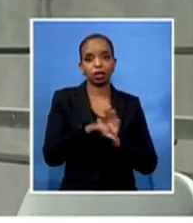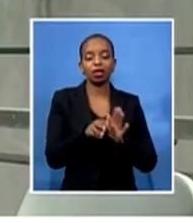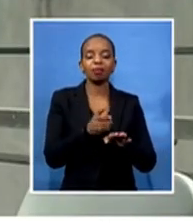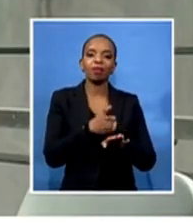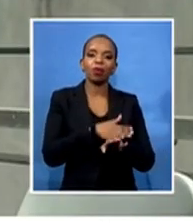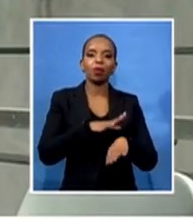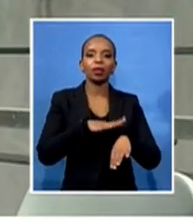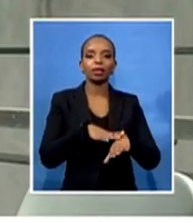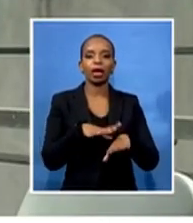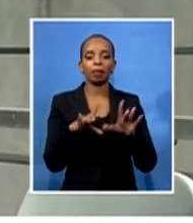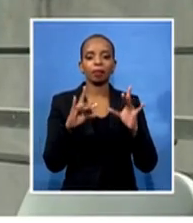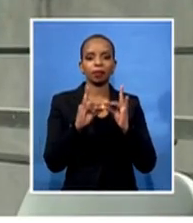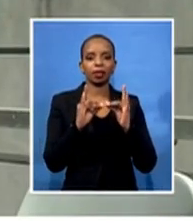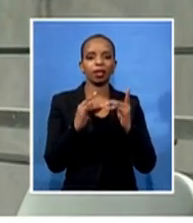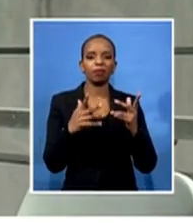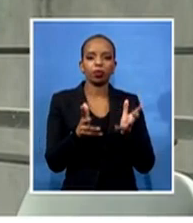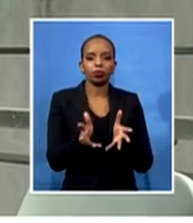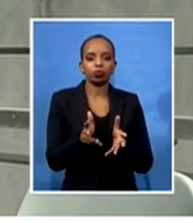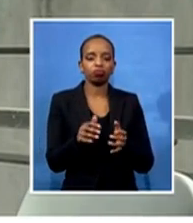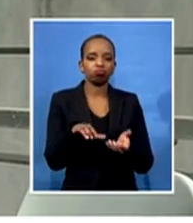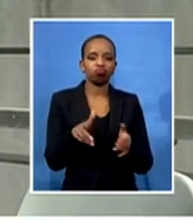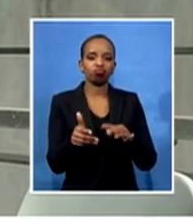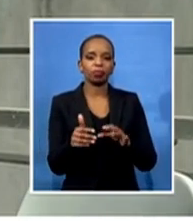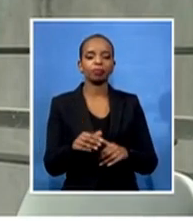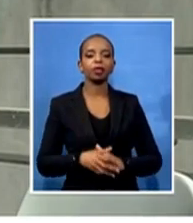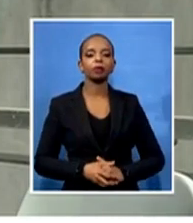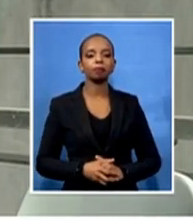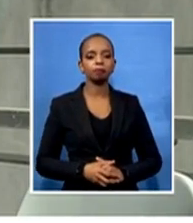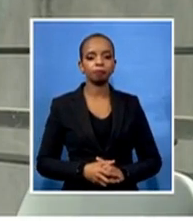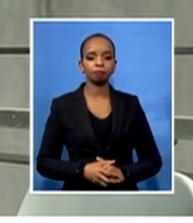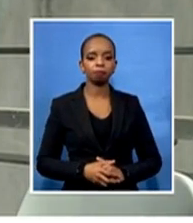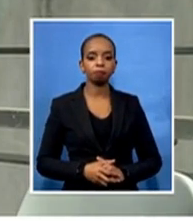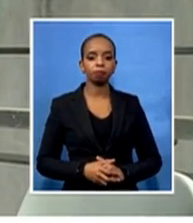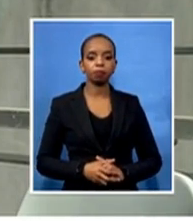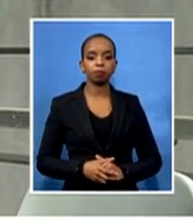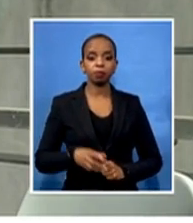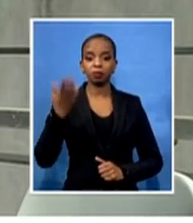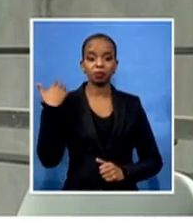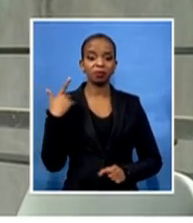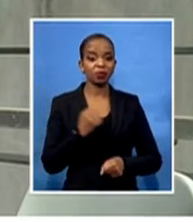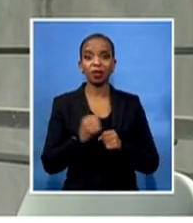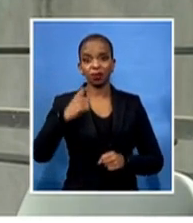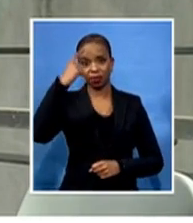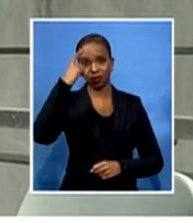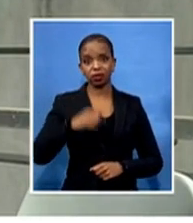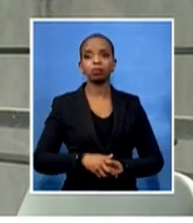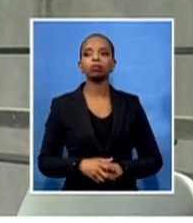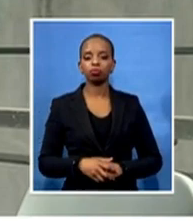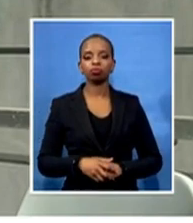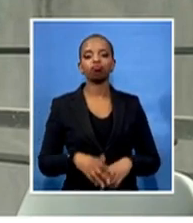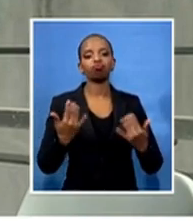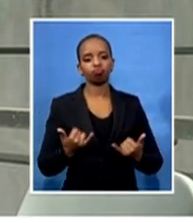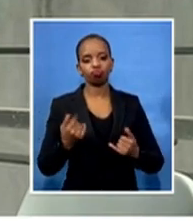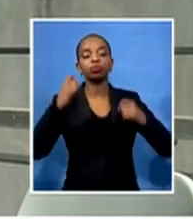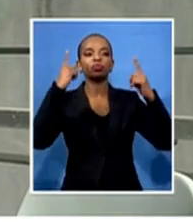wasn't just a thought that we wake up and then we said this is what we're going to do. So we thought about it and we looked at the pros and cons and